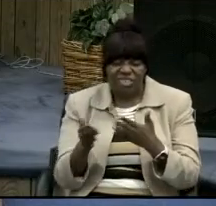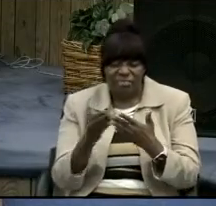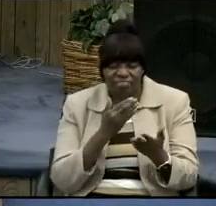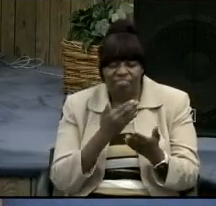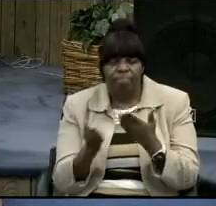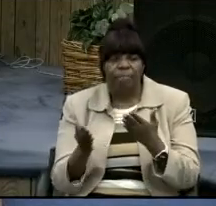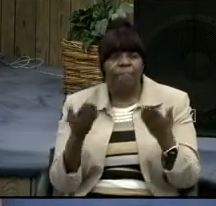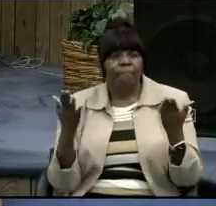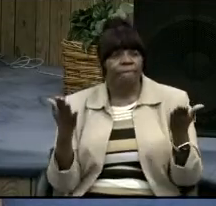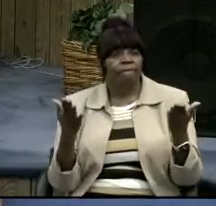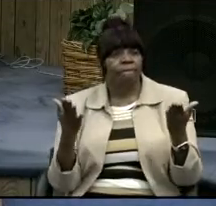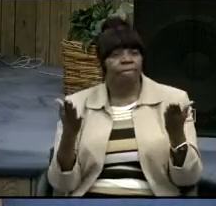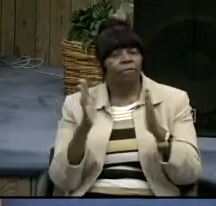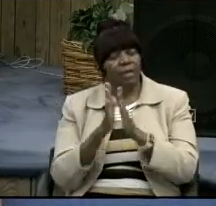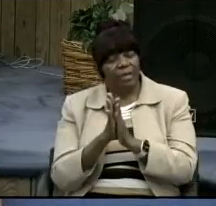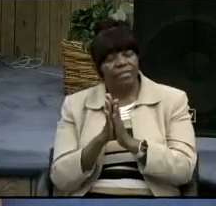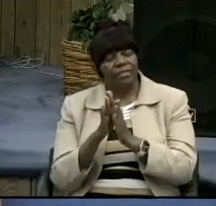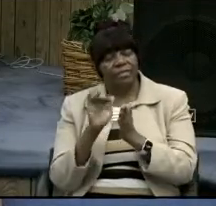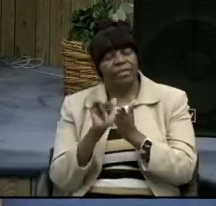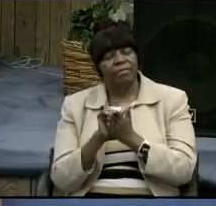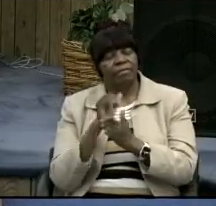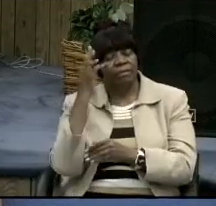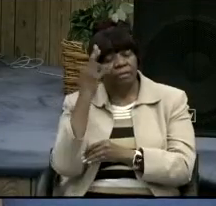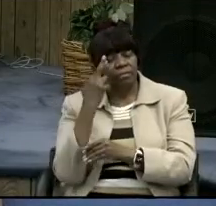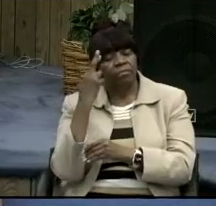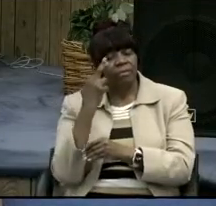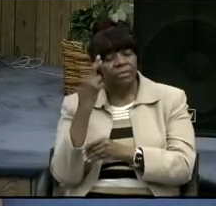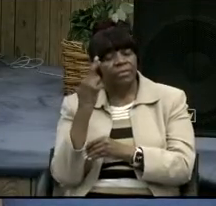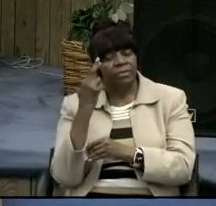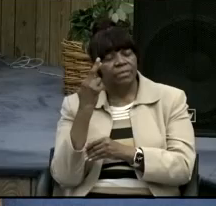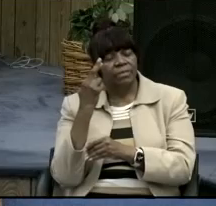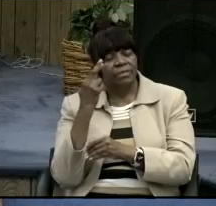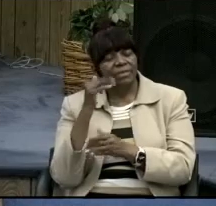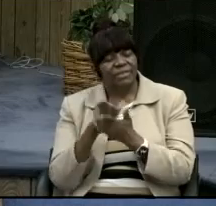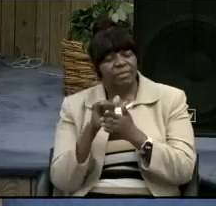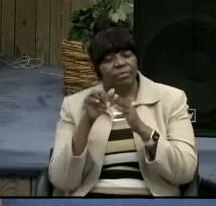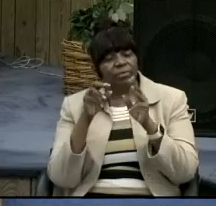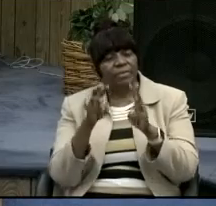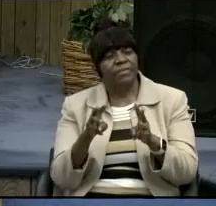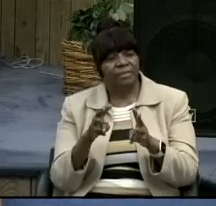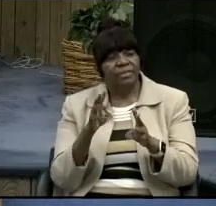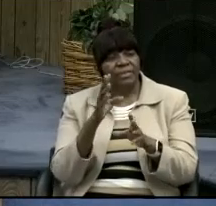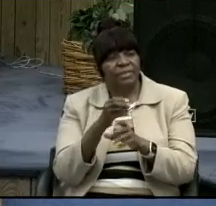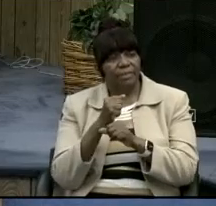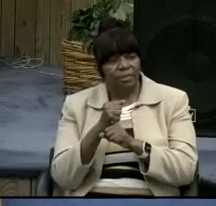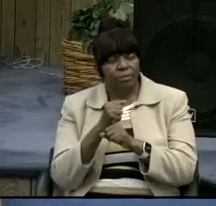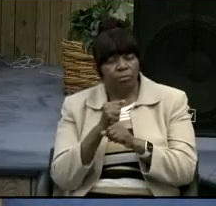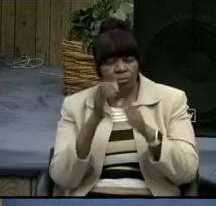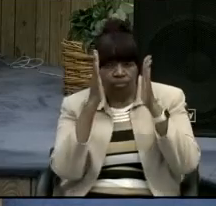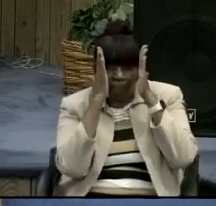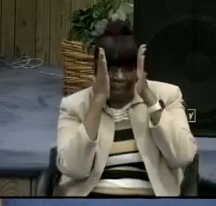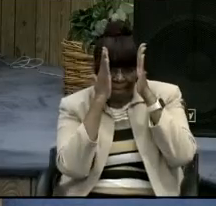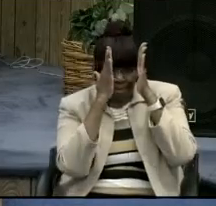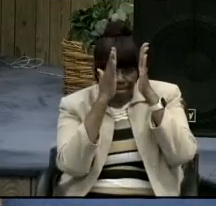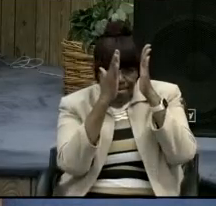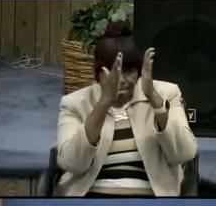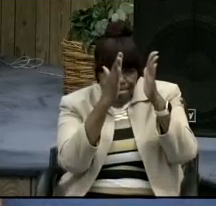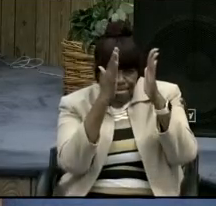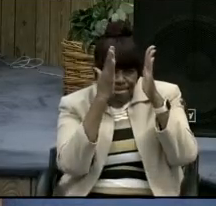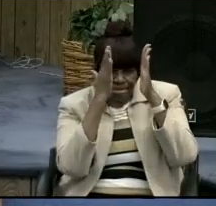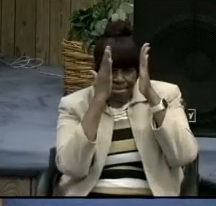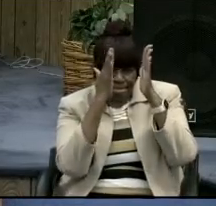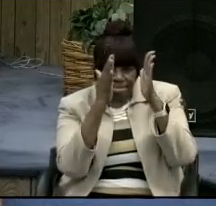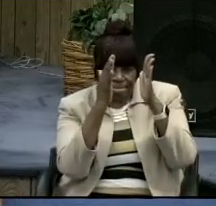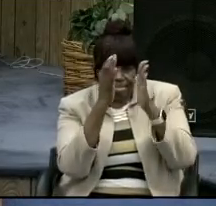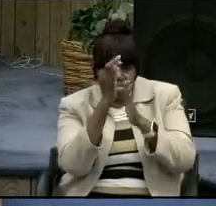whatever. That's all we're asking. And the reason we're starting that way is to get you in the mindset